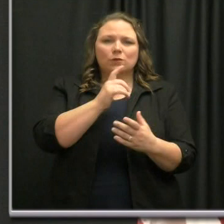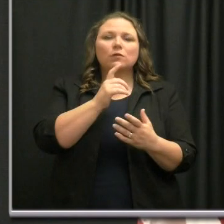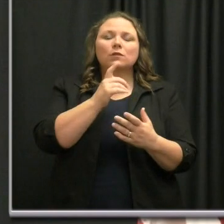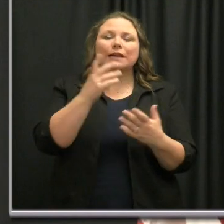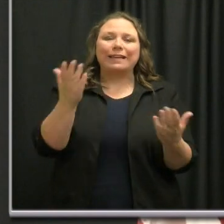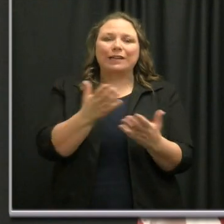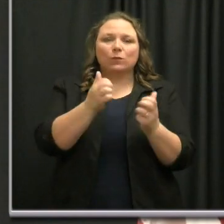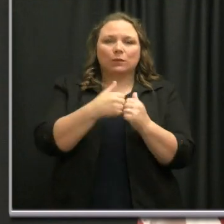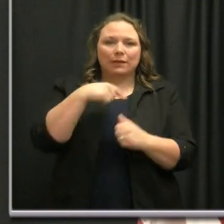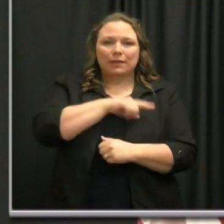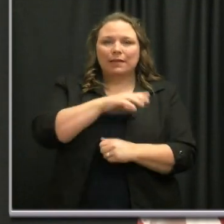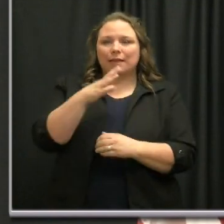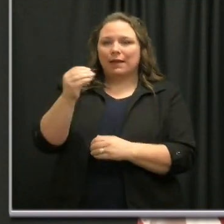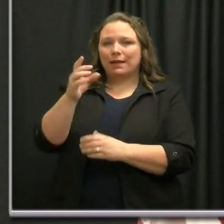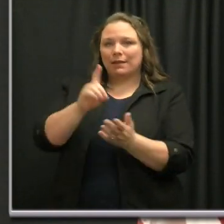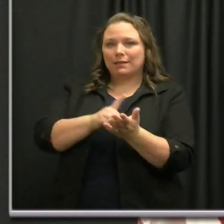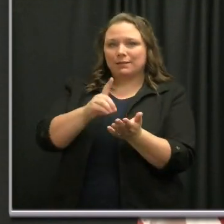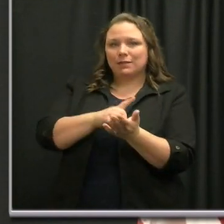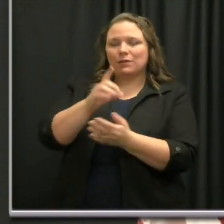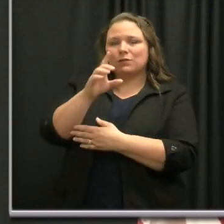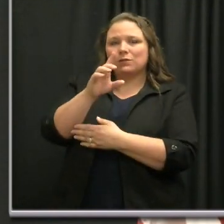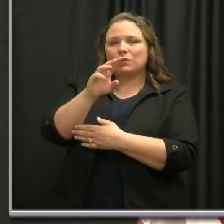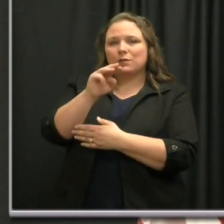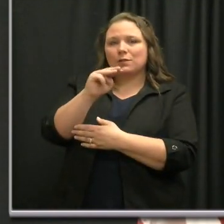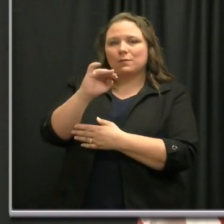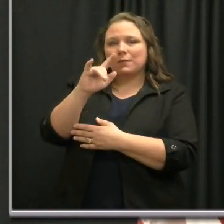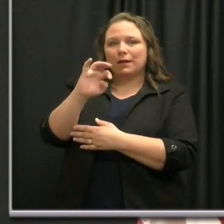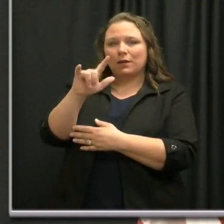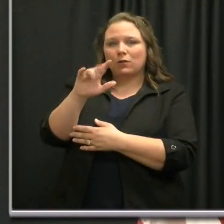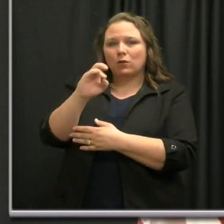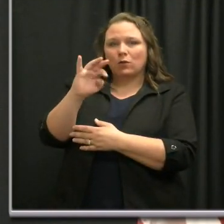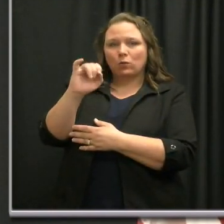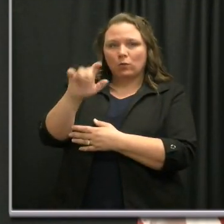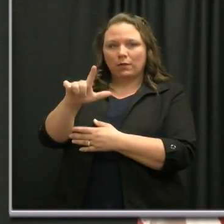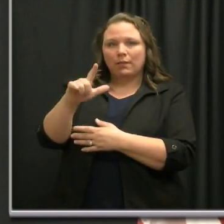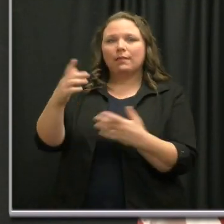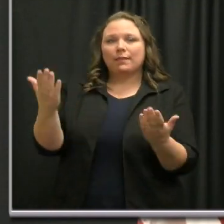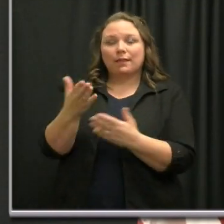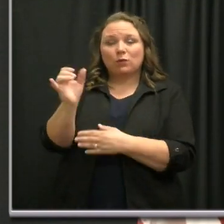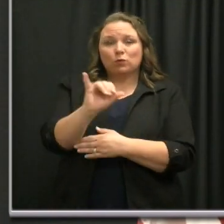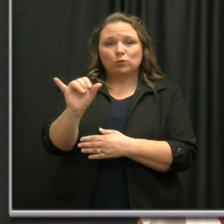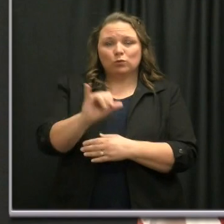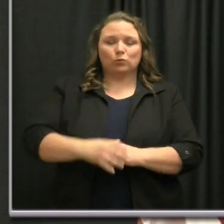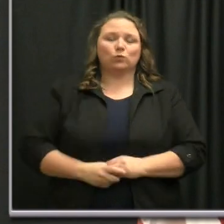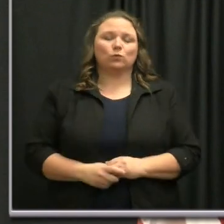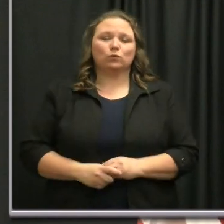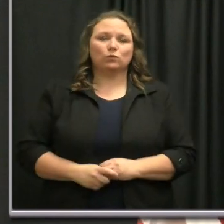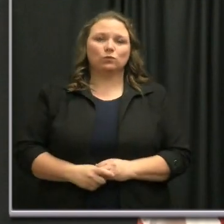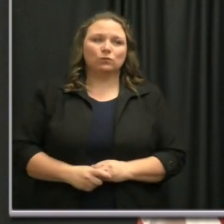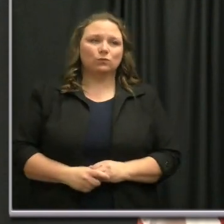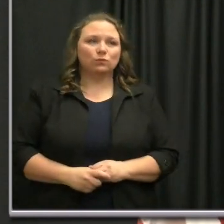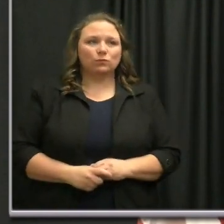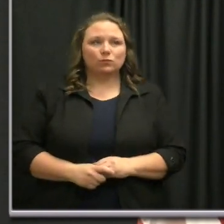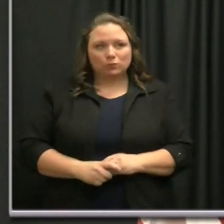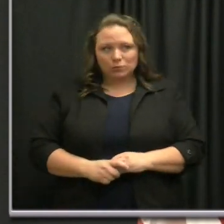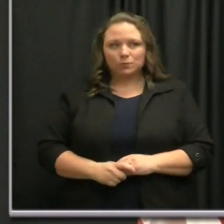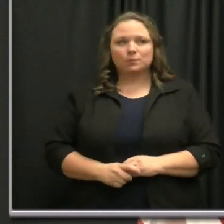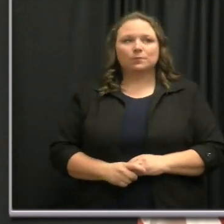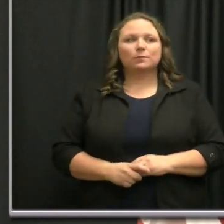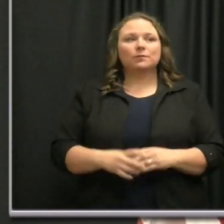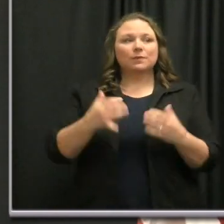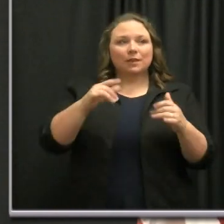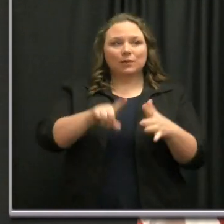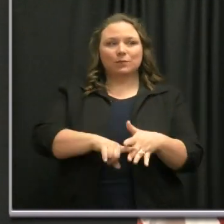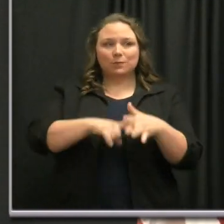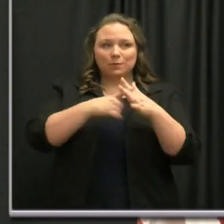Department, and Dr. Michael Caldwell, Director of the Metro Public Health Department, are with us to help answer your questions. We will